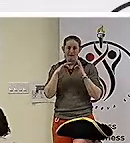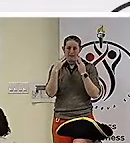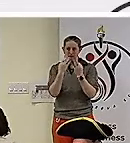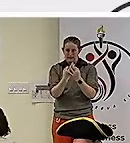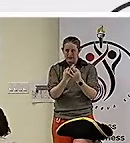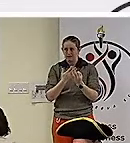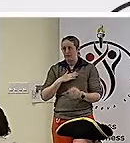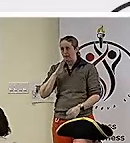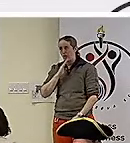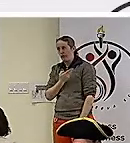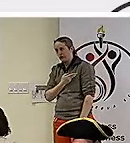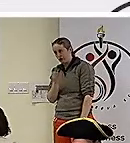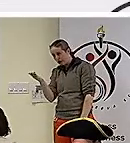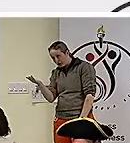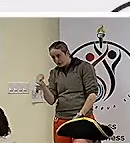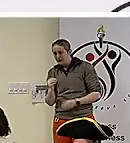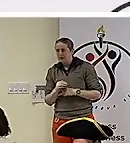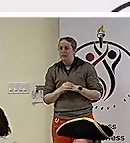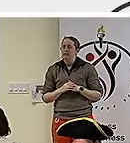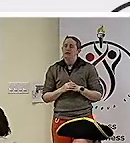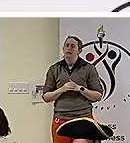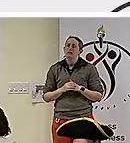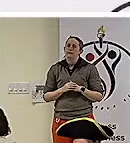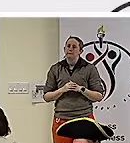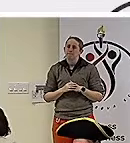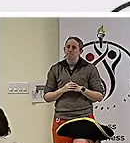daughter and